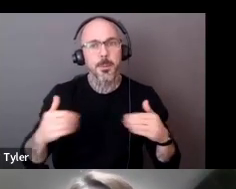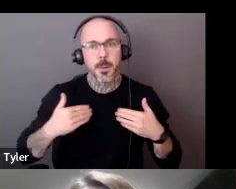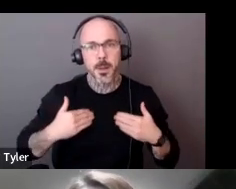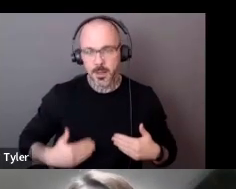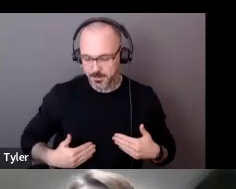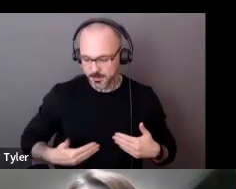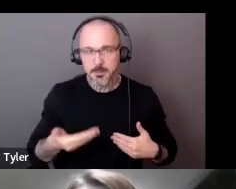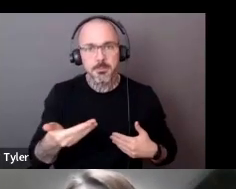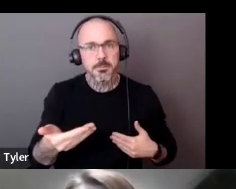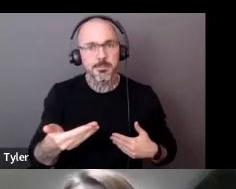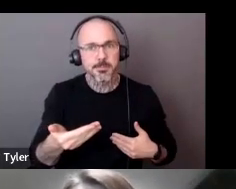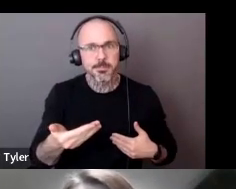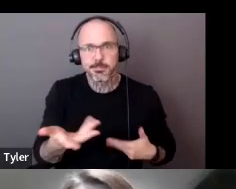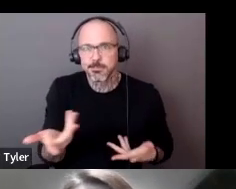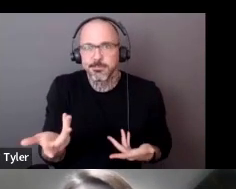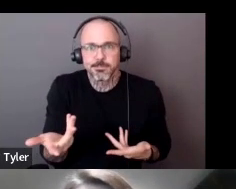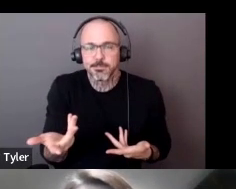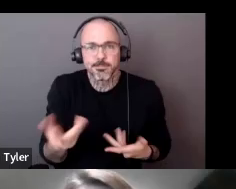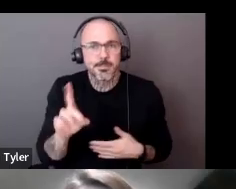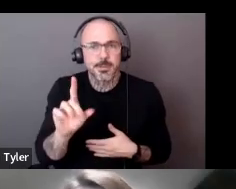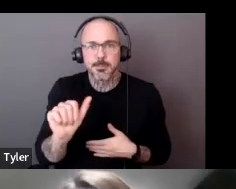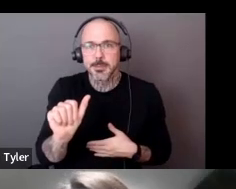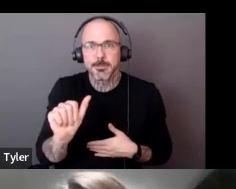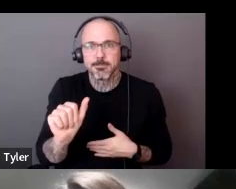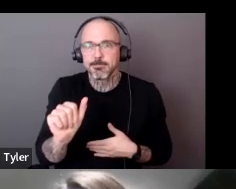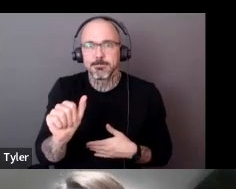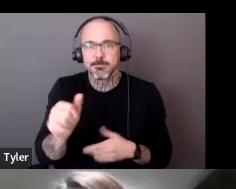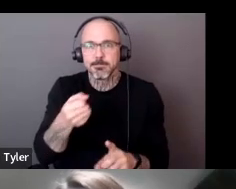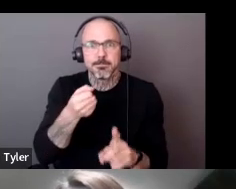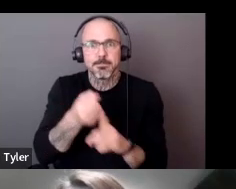not impacted by disability